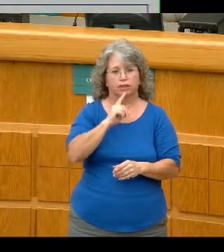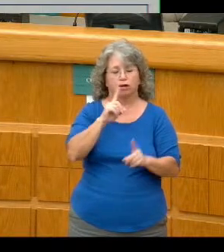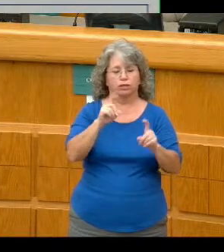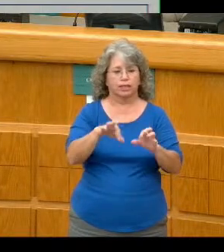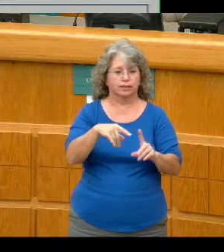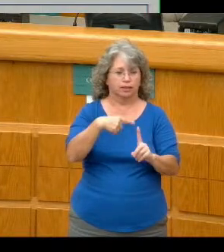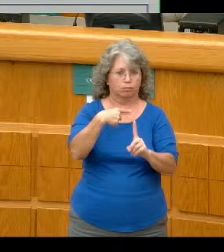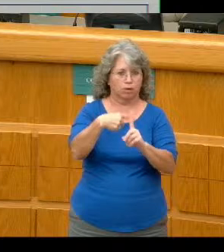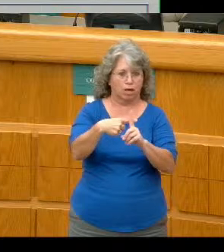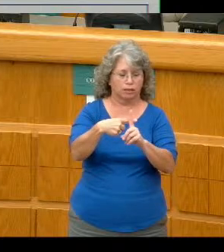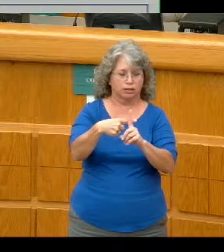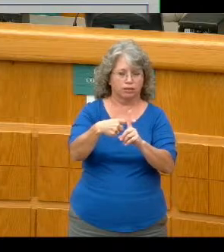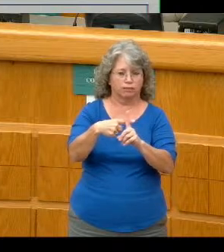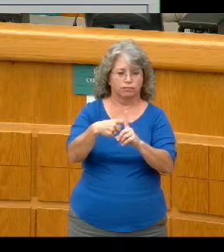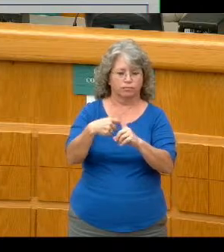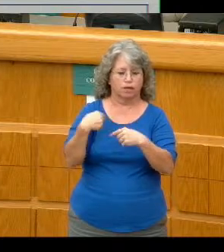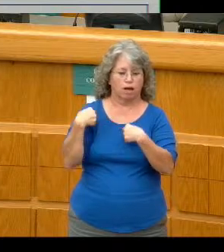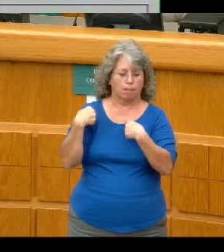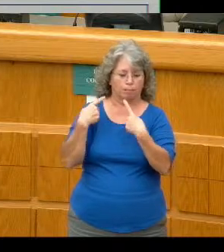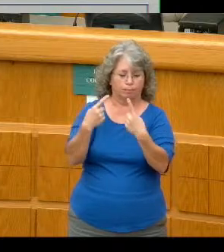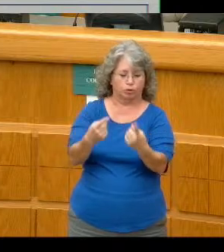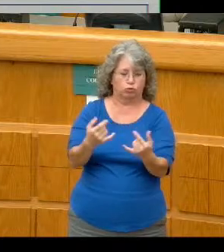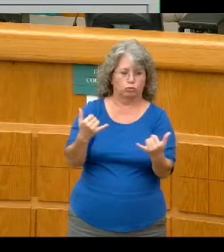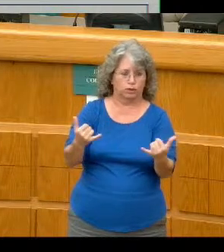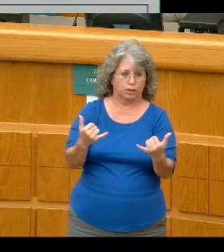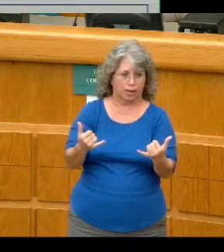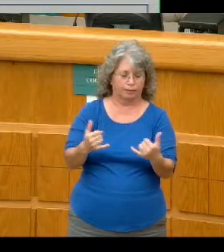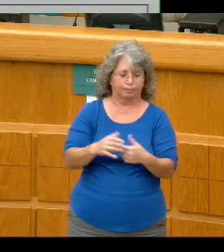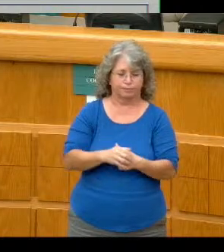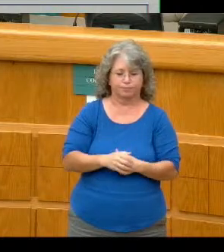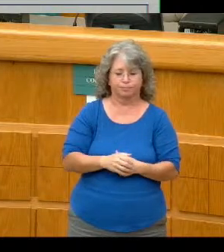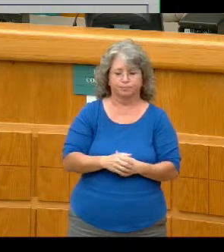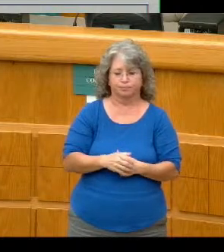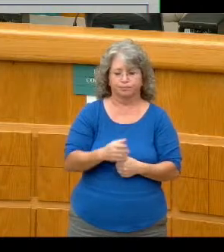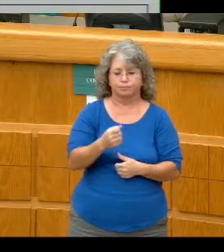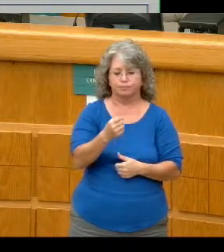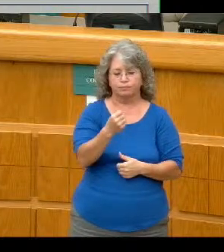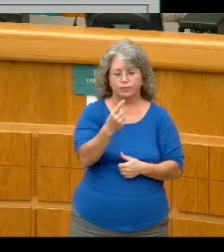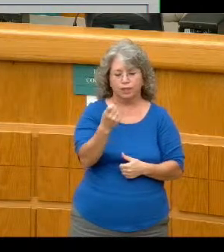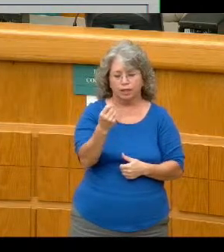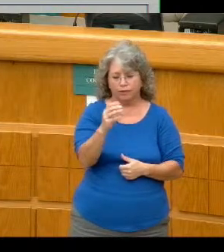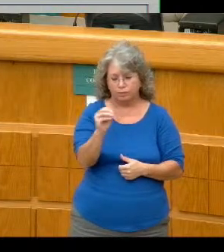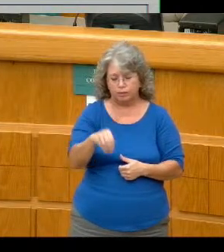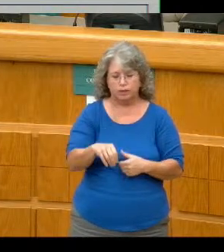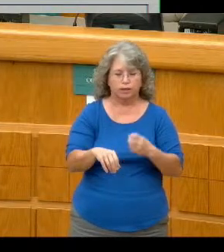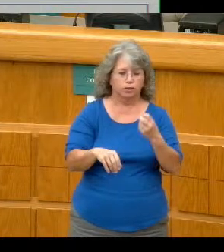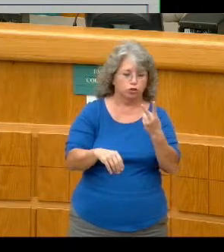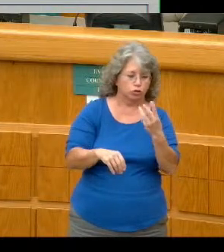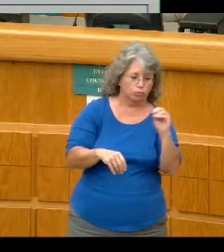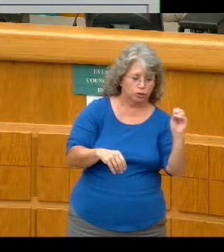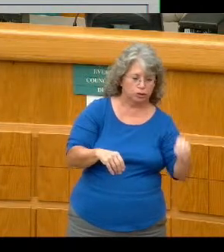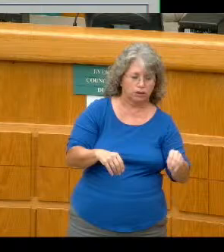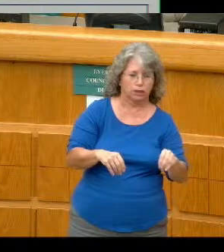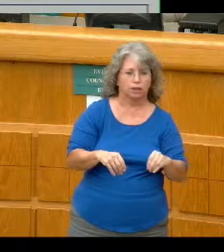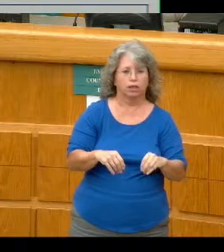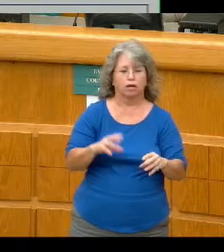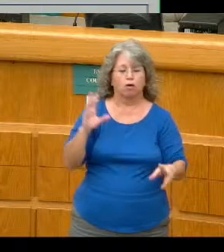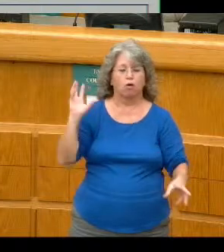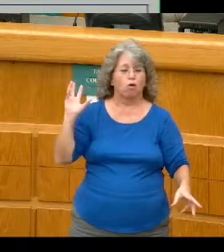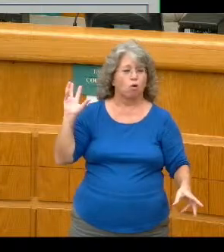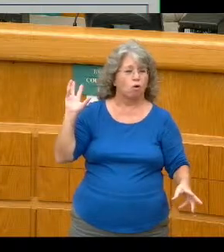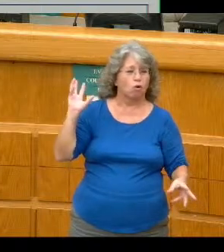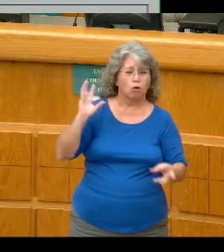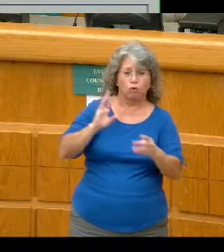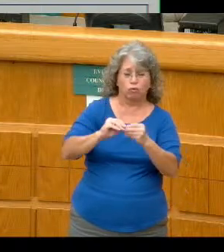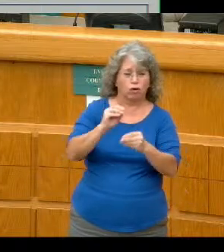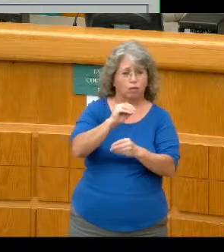are testing positive on average up through today. And then 11% and 2% like we saw in the last slide, and